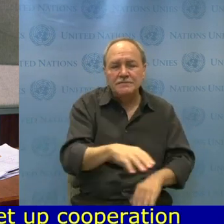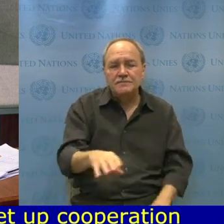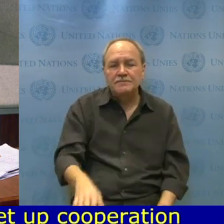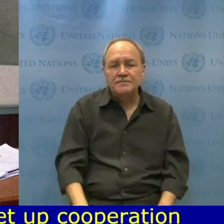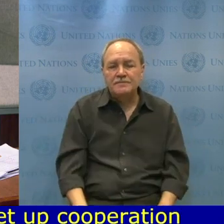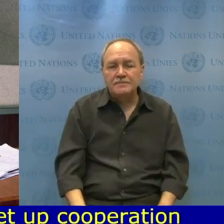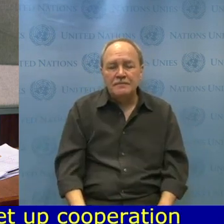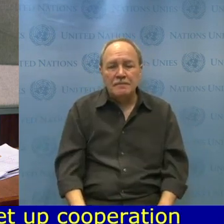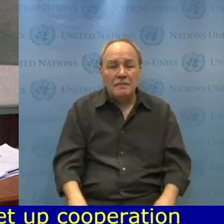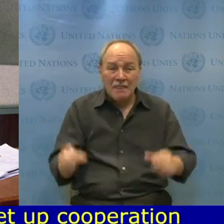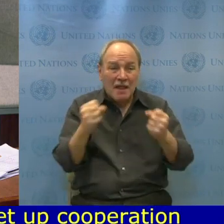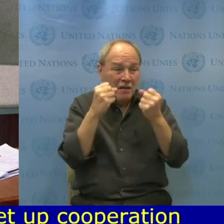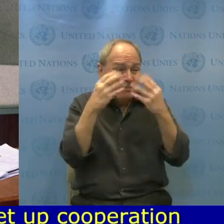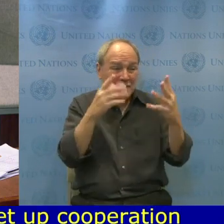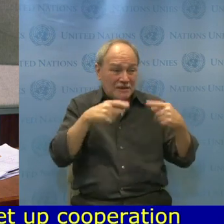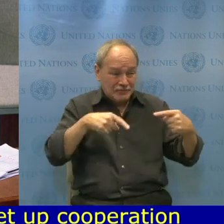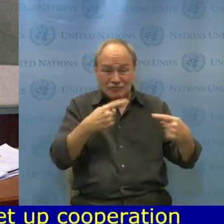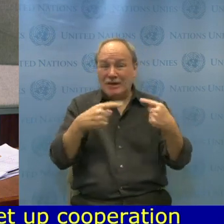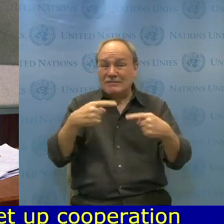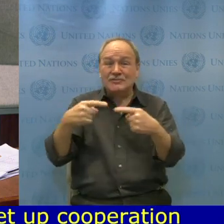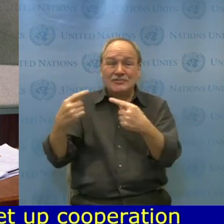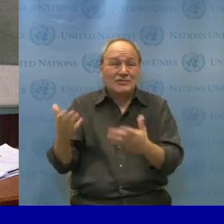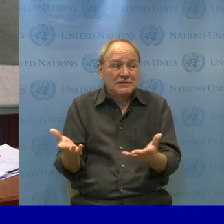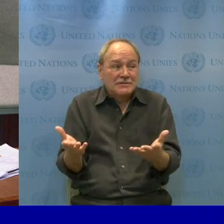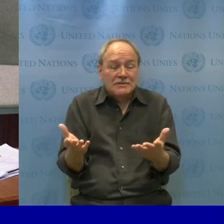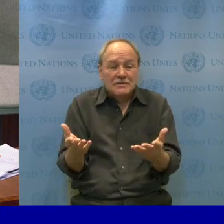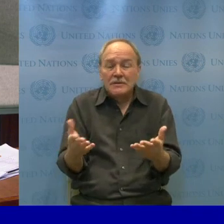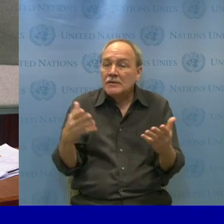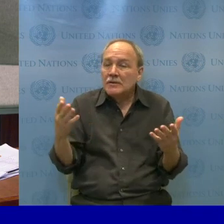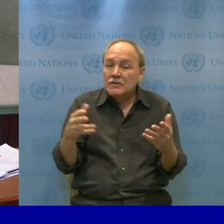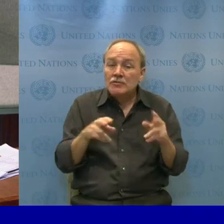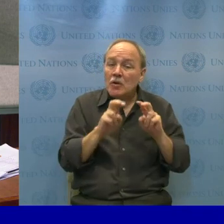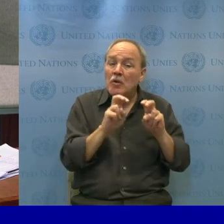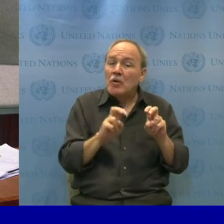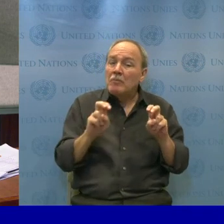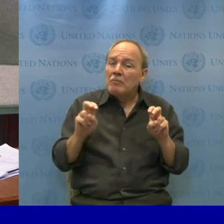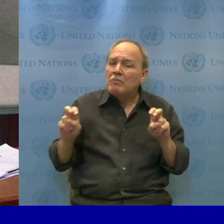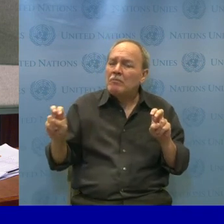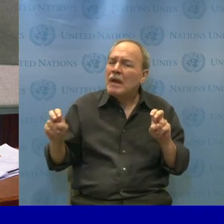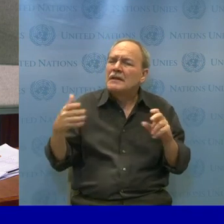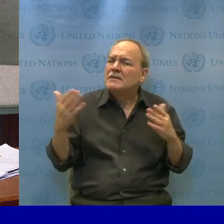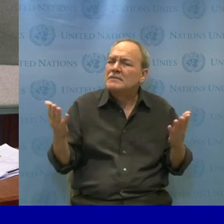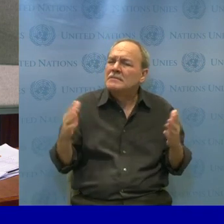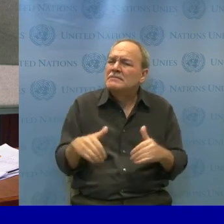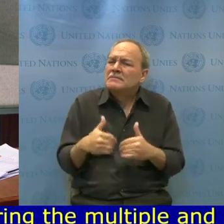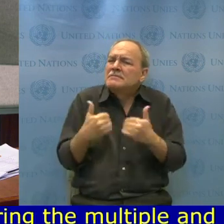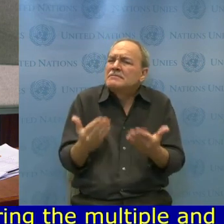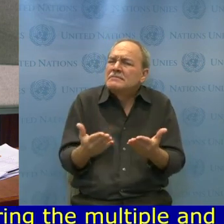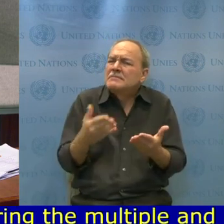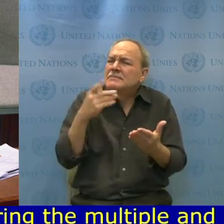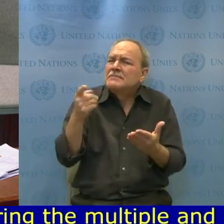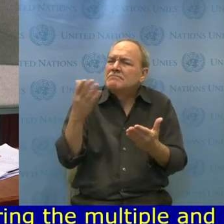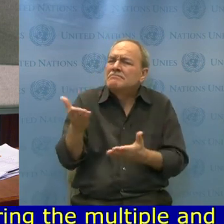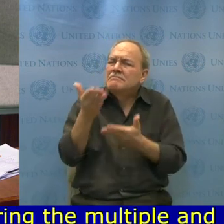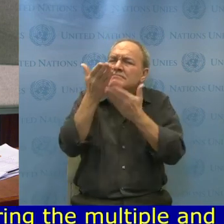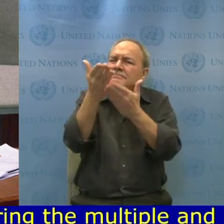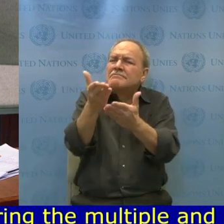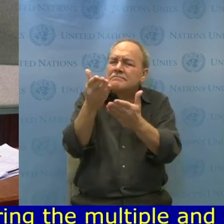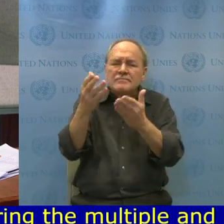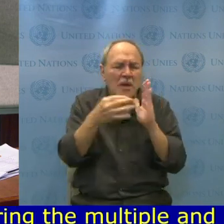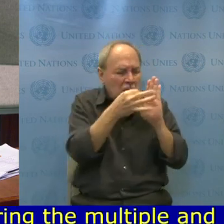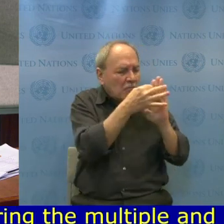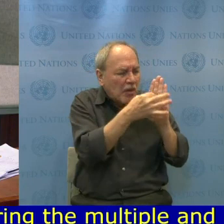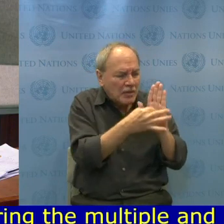diverse challenges in this area, what would the panel suggest for policy priorities to